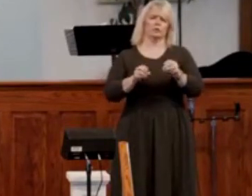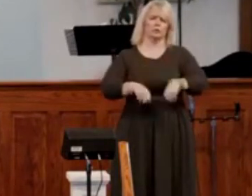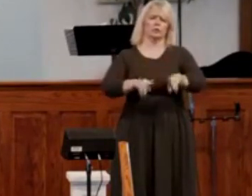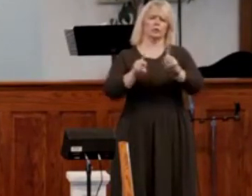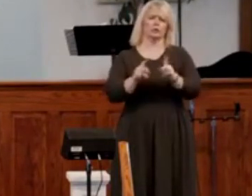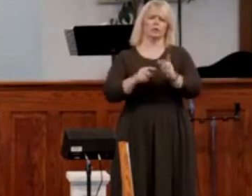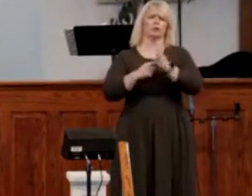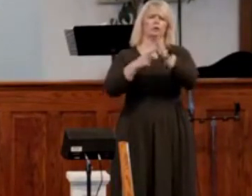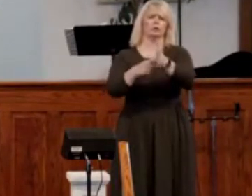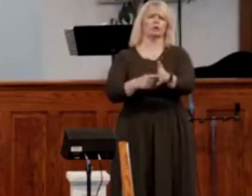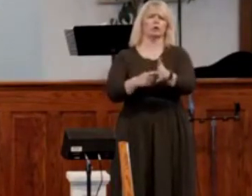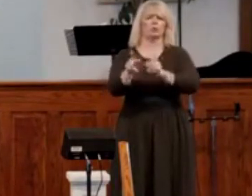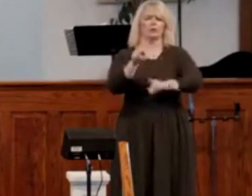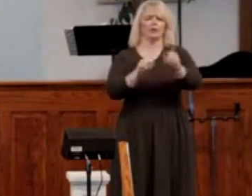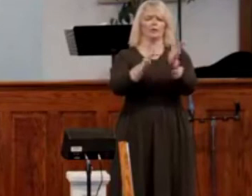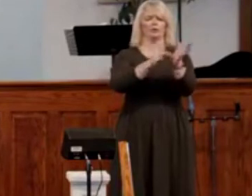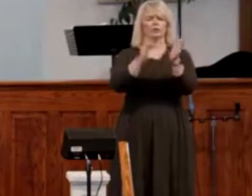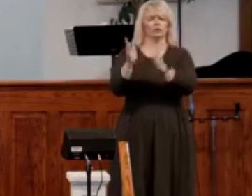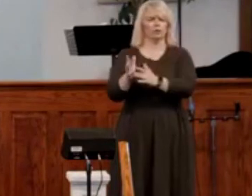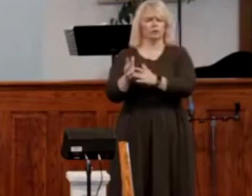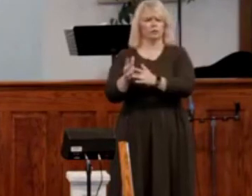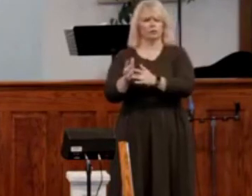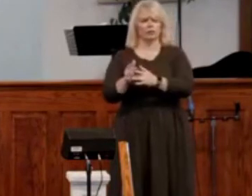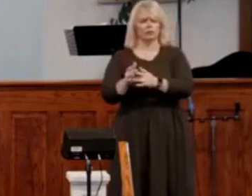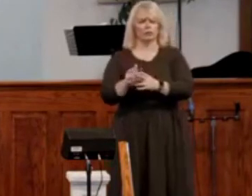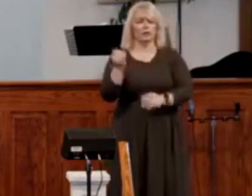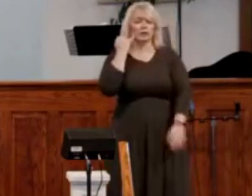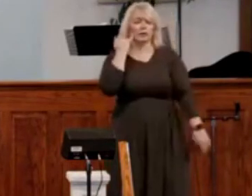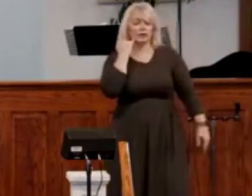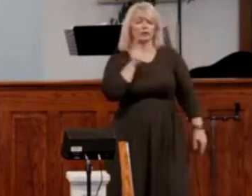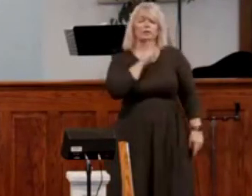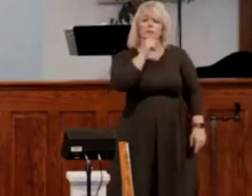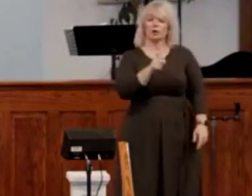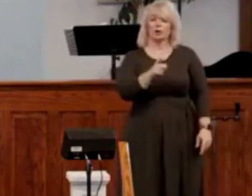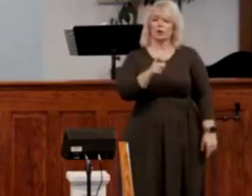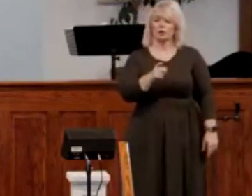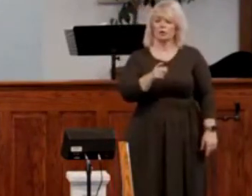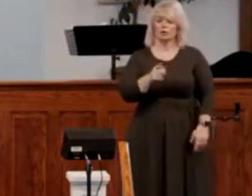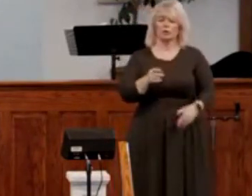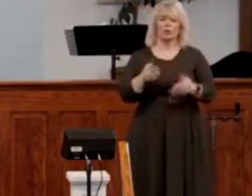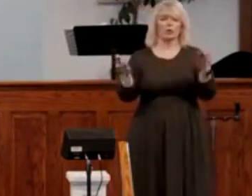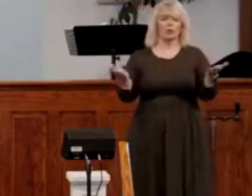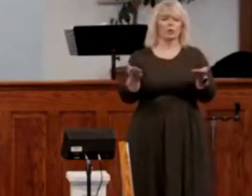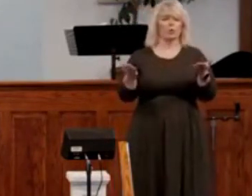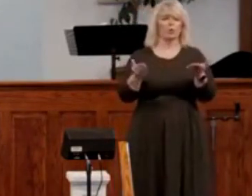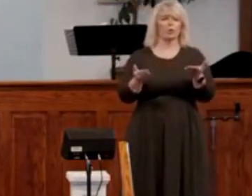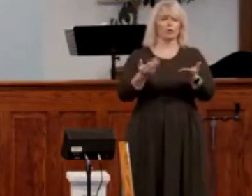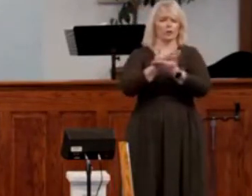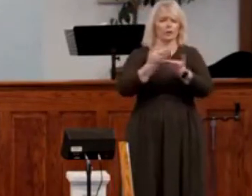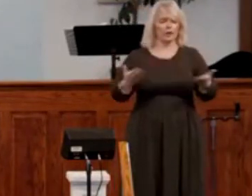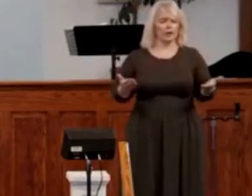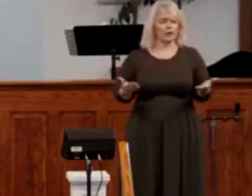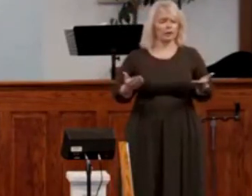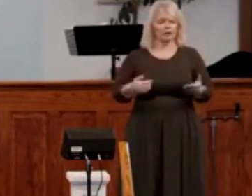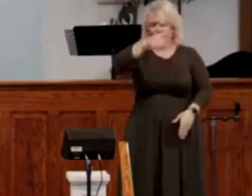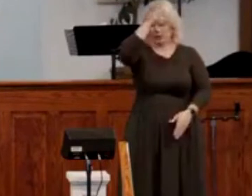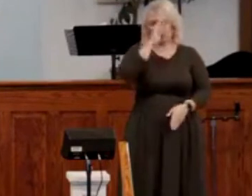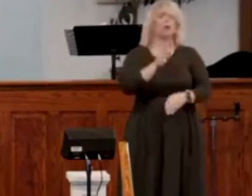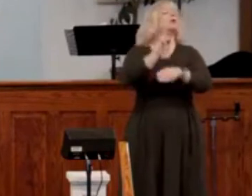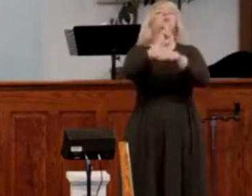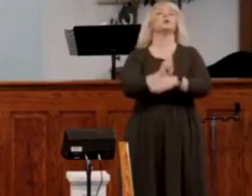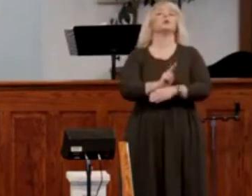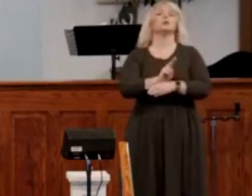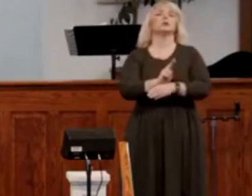opportunities to point people to Jesus. If you are, what are some of those details? What are some of those things that God is using in your